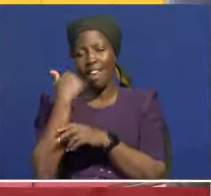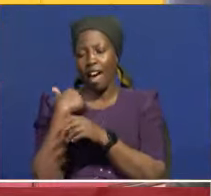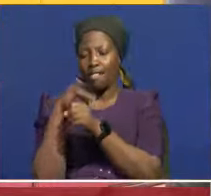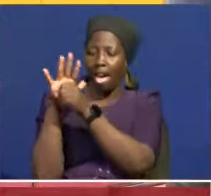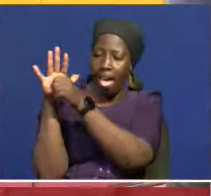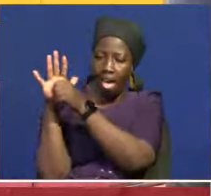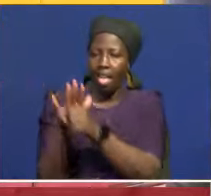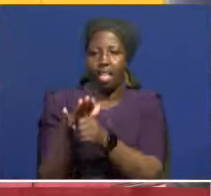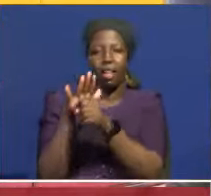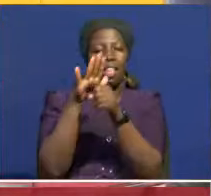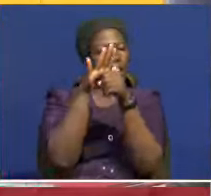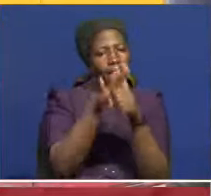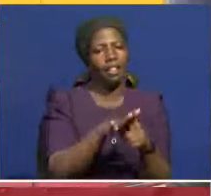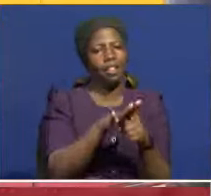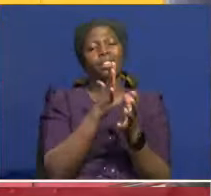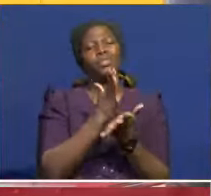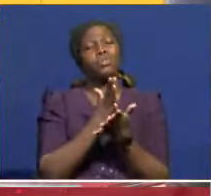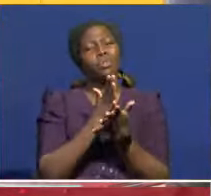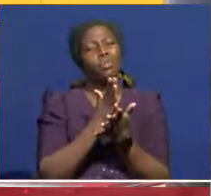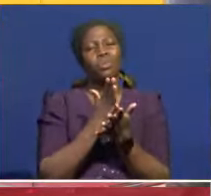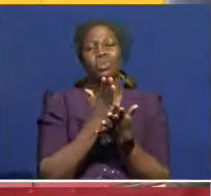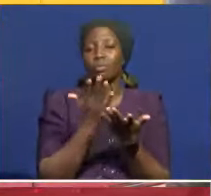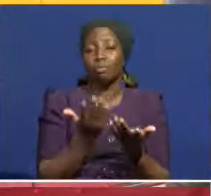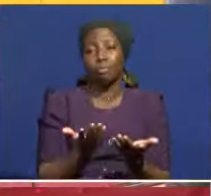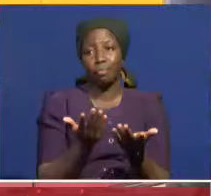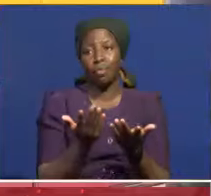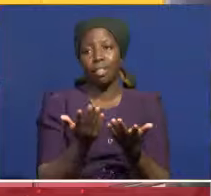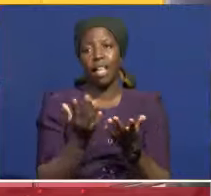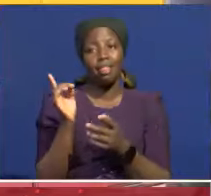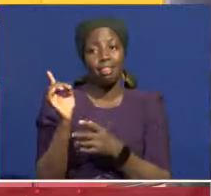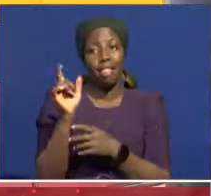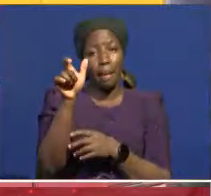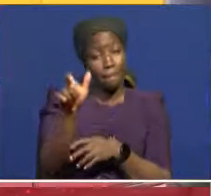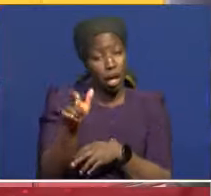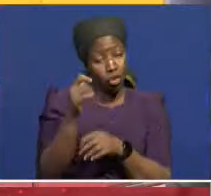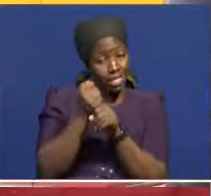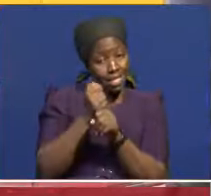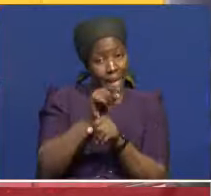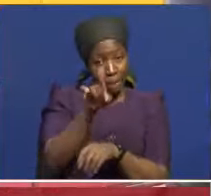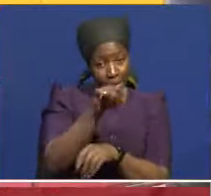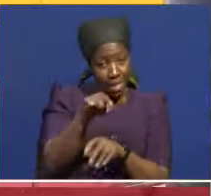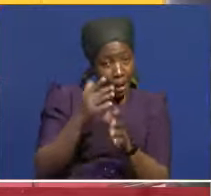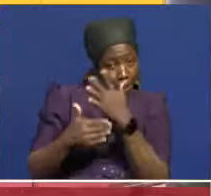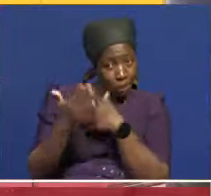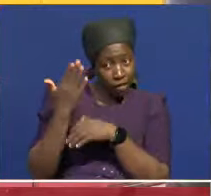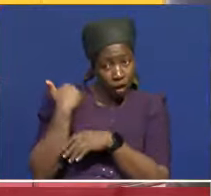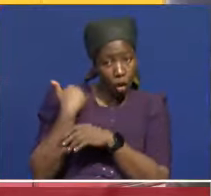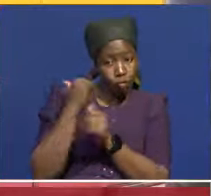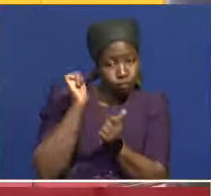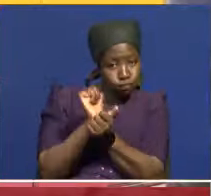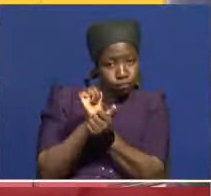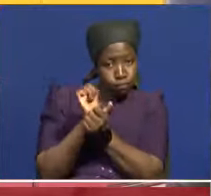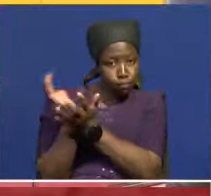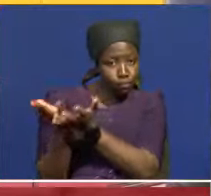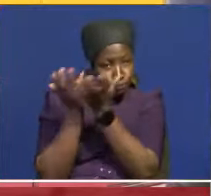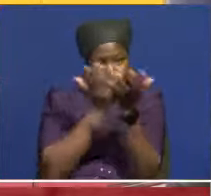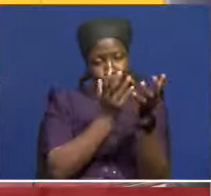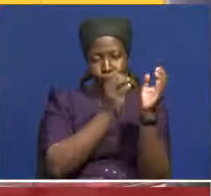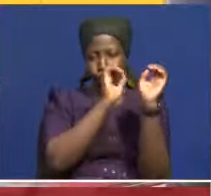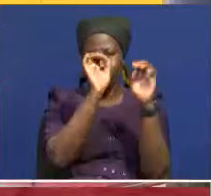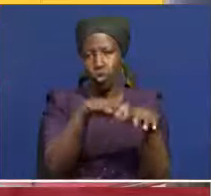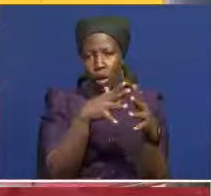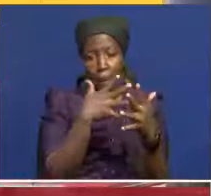that despite the offense that this person committed before she was arrested and brought to prison,